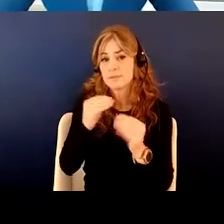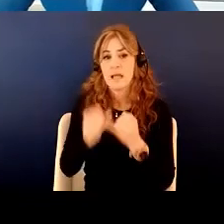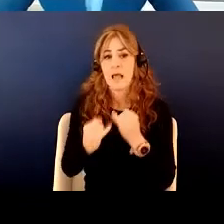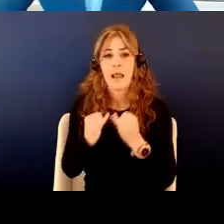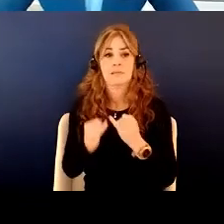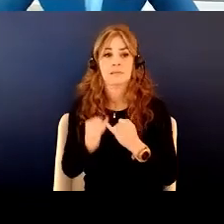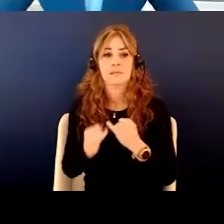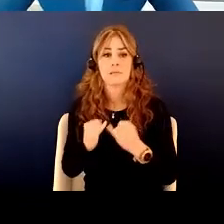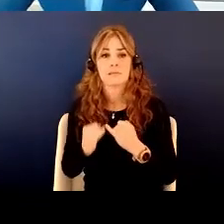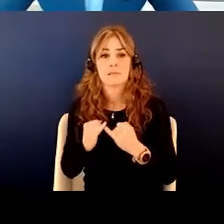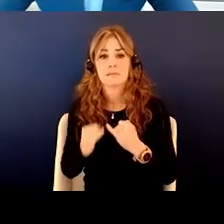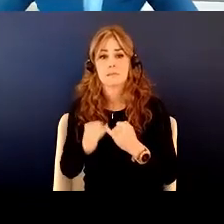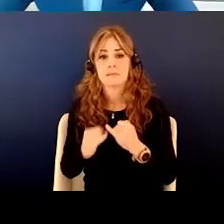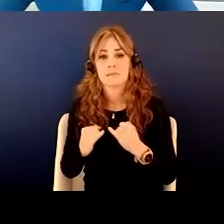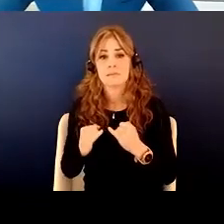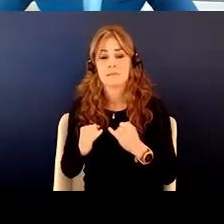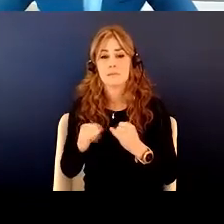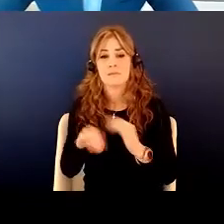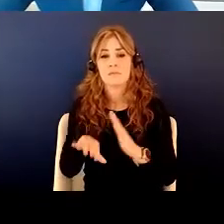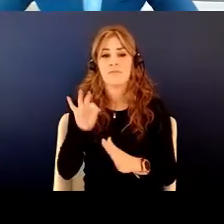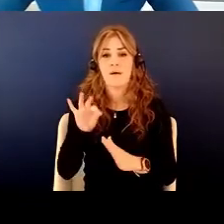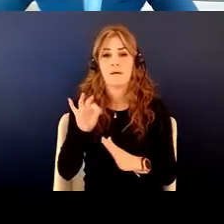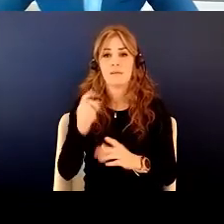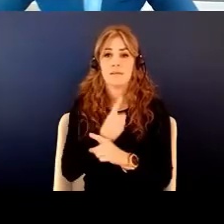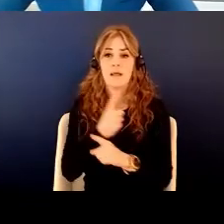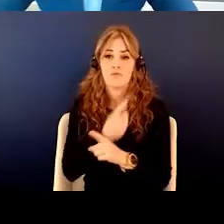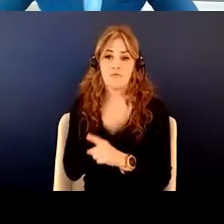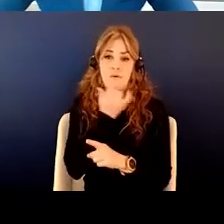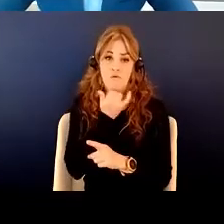do is estimate the standard error.